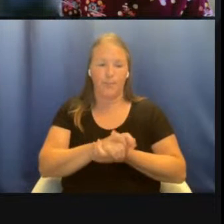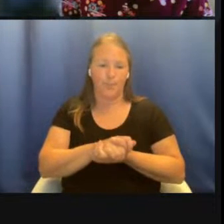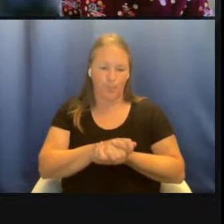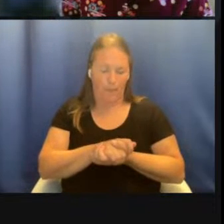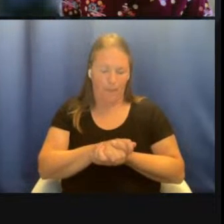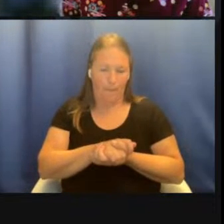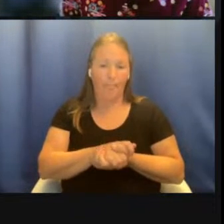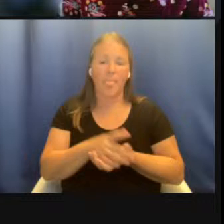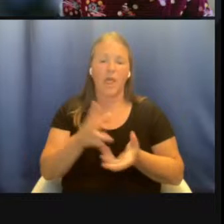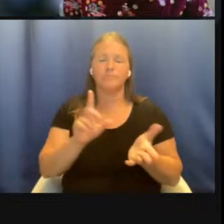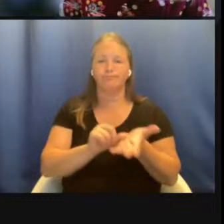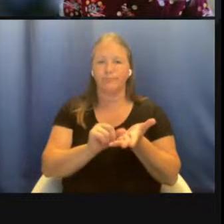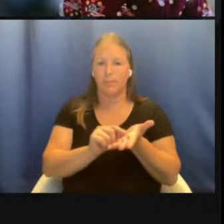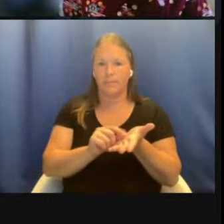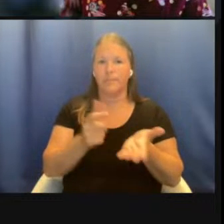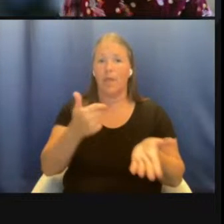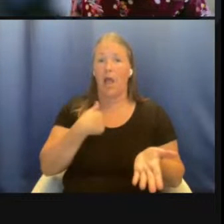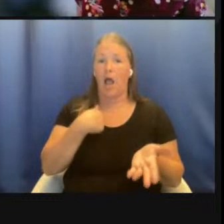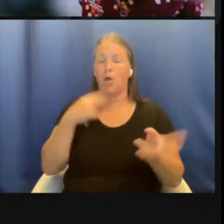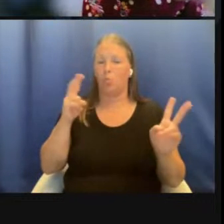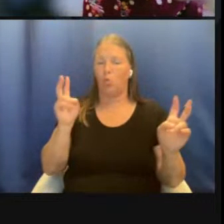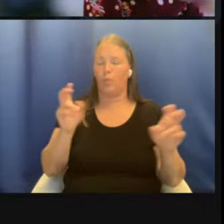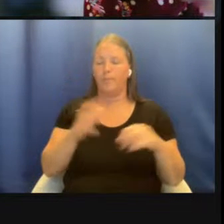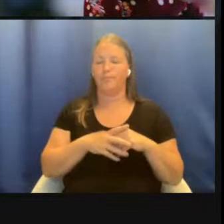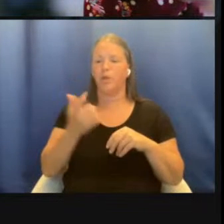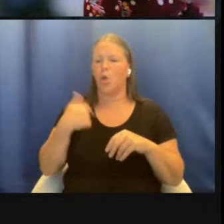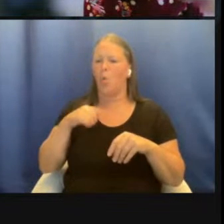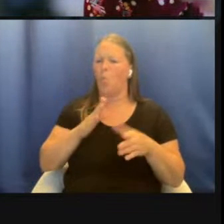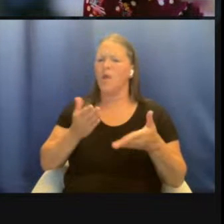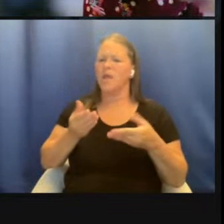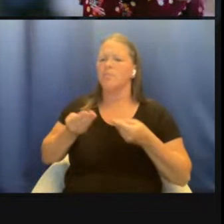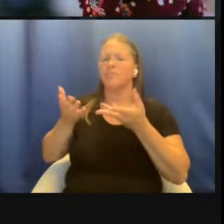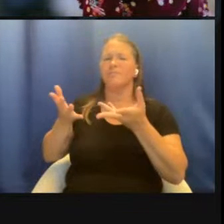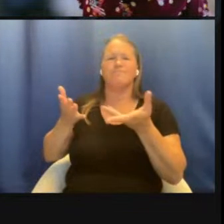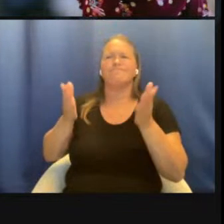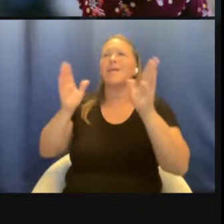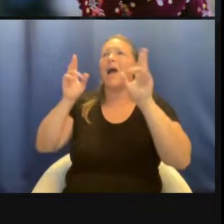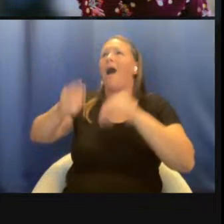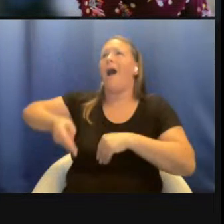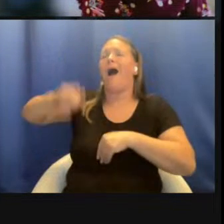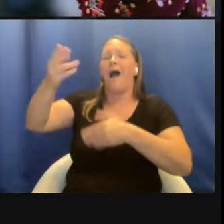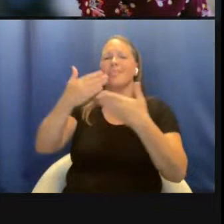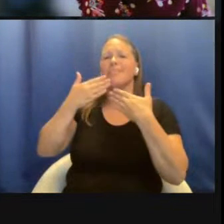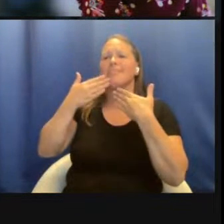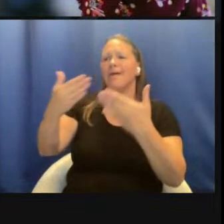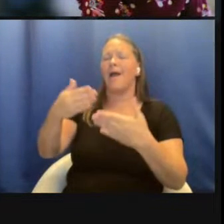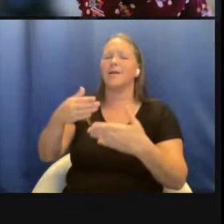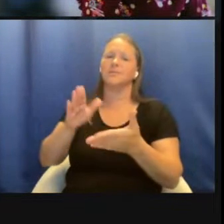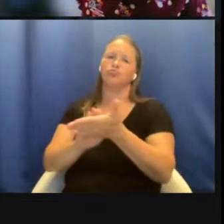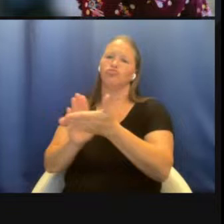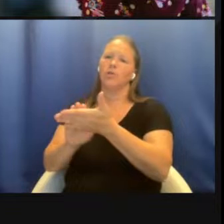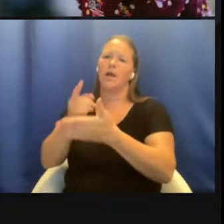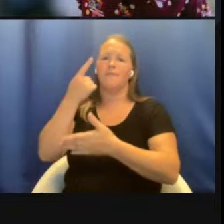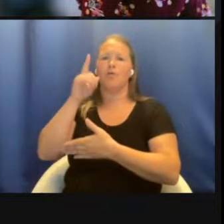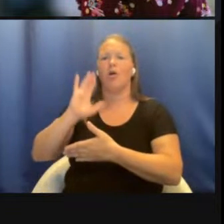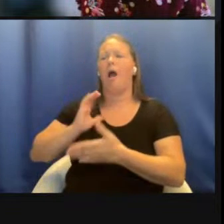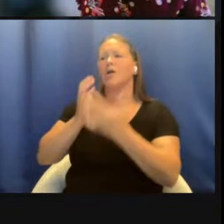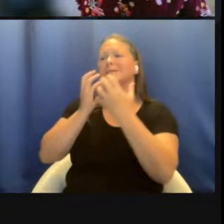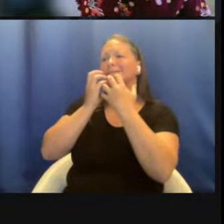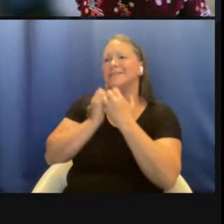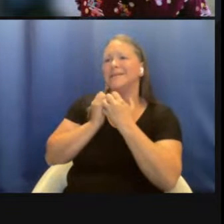I quote, "We give high thanks and praise for our dear Baltimore Bonaparte, who allowed no foreign